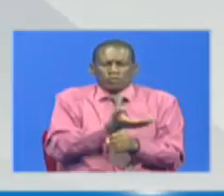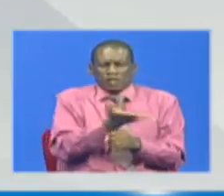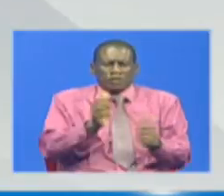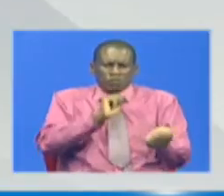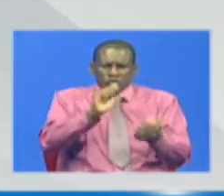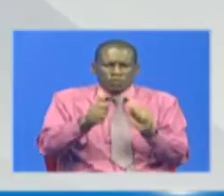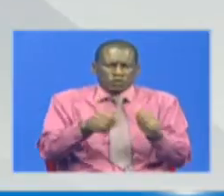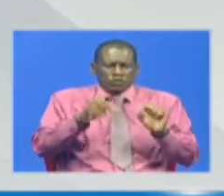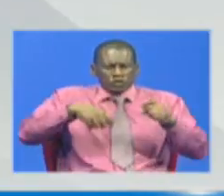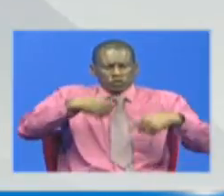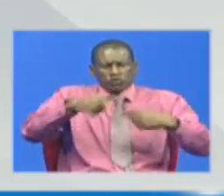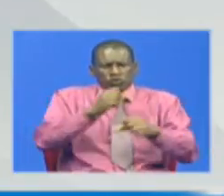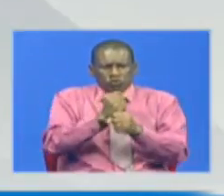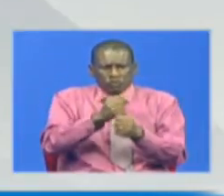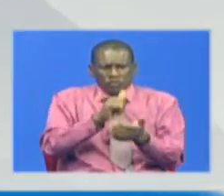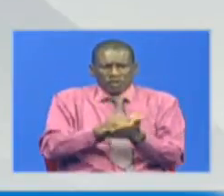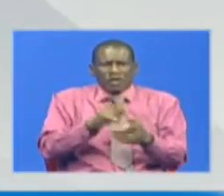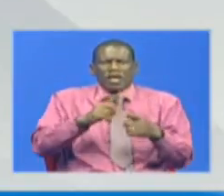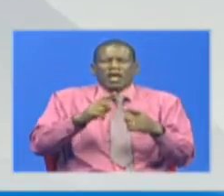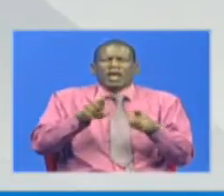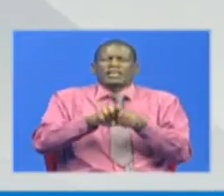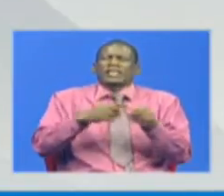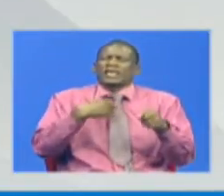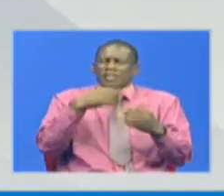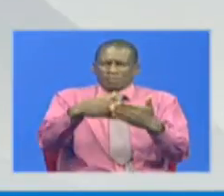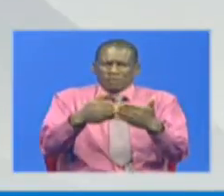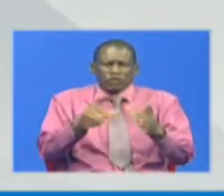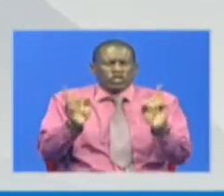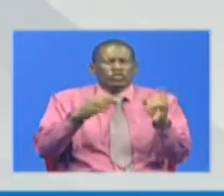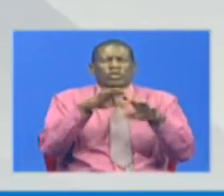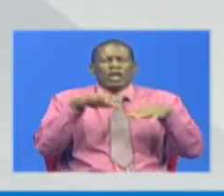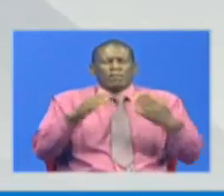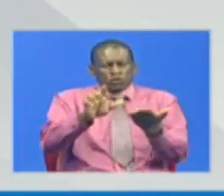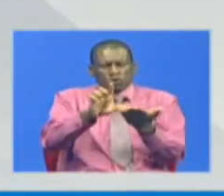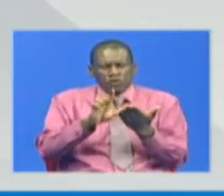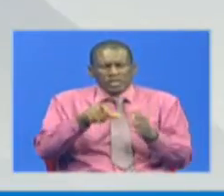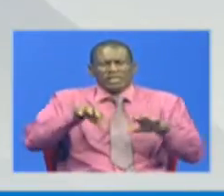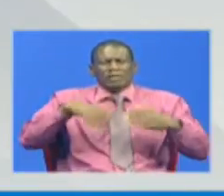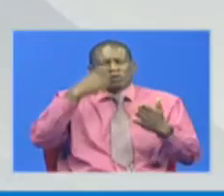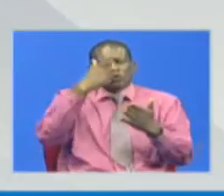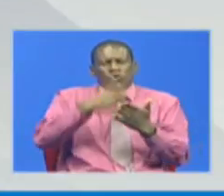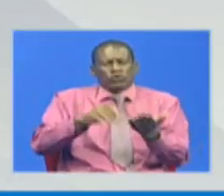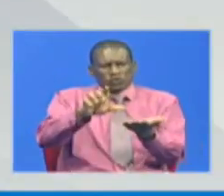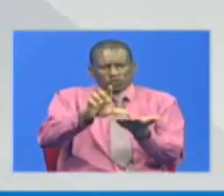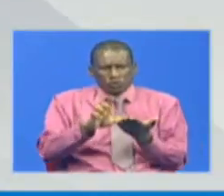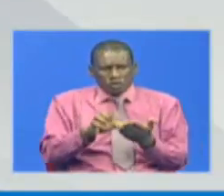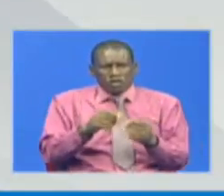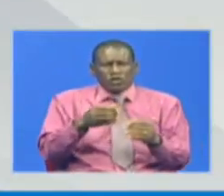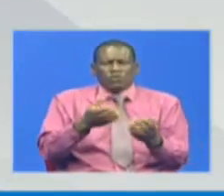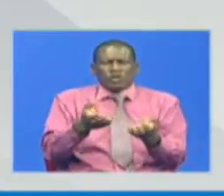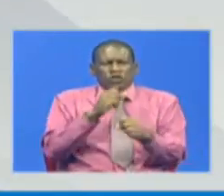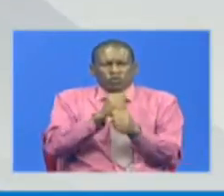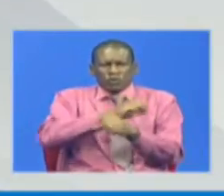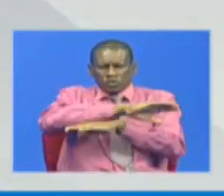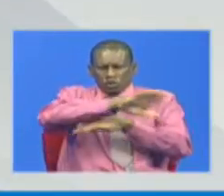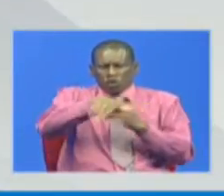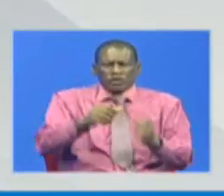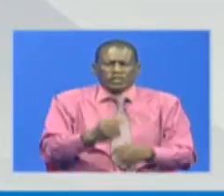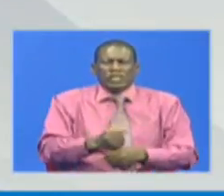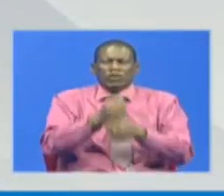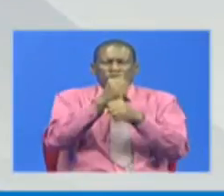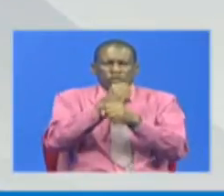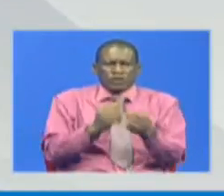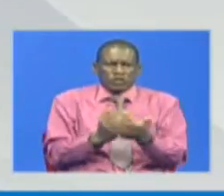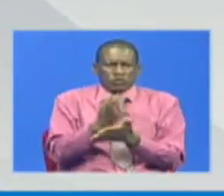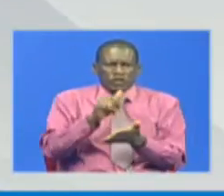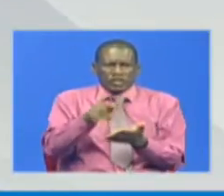we continue to do. But like I said, it's not about credit, it's about cost of credit. And we need to work with all the stakeholders to ensure that that